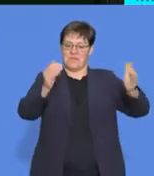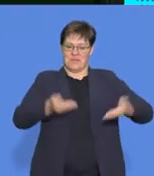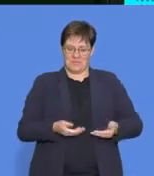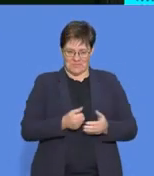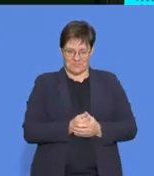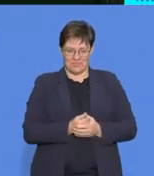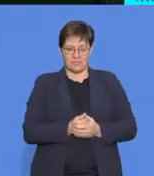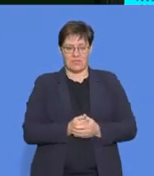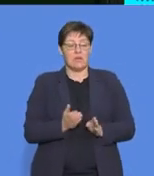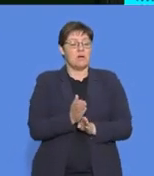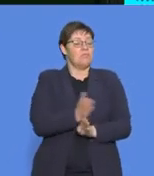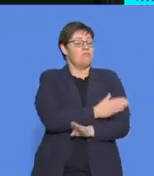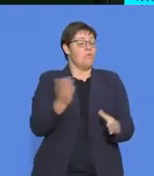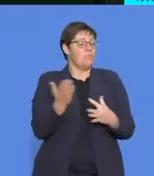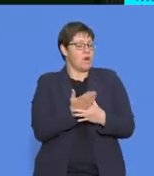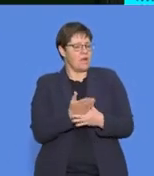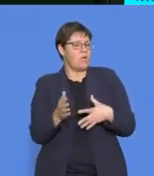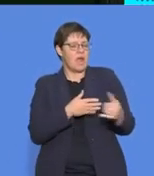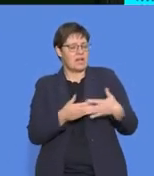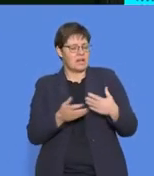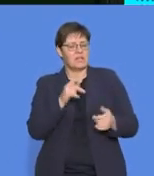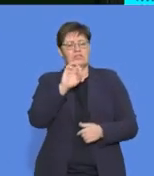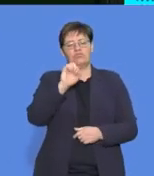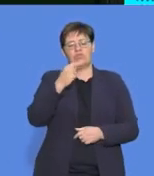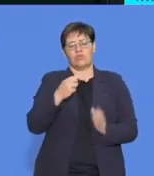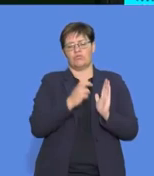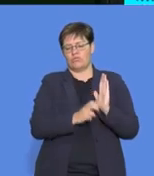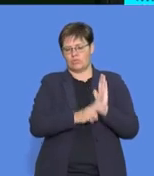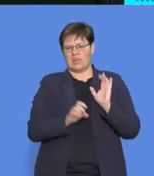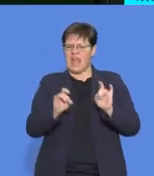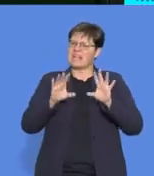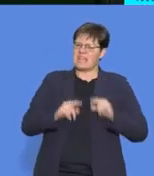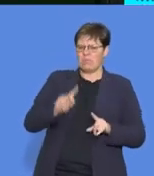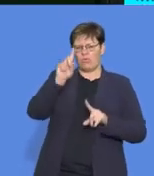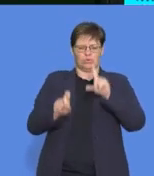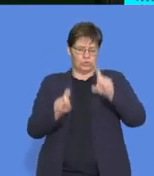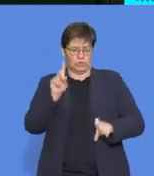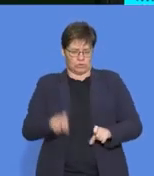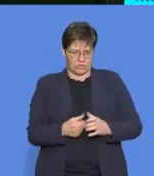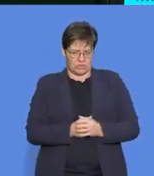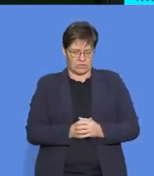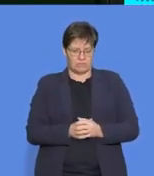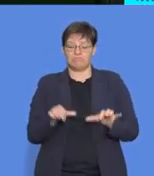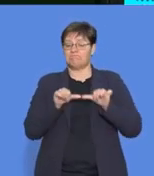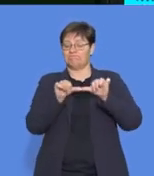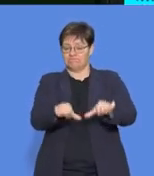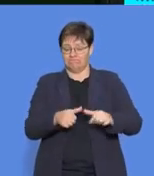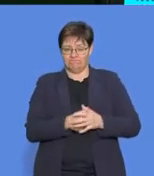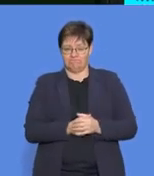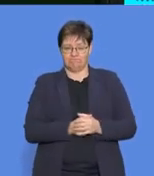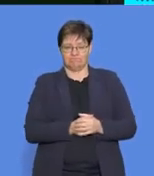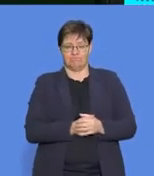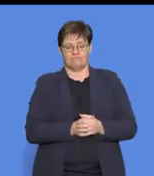Hi, welcome back. So before the break, we were dealing with trigonometry rules and some exam type questions. Let's carry on with